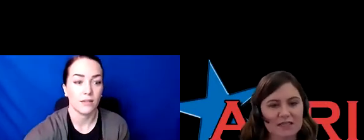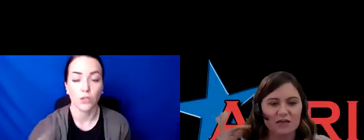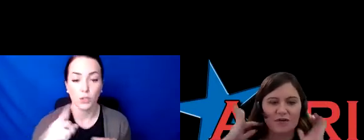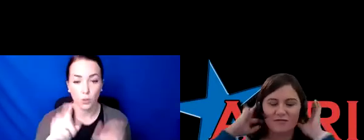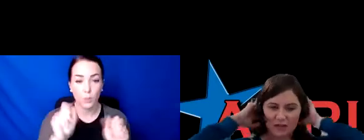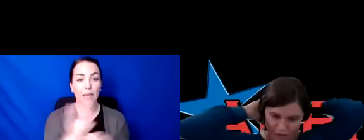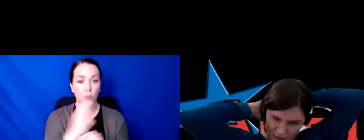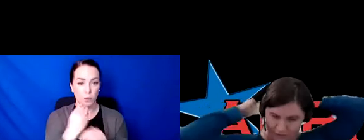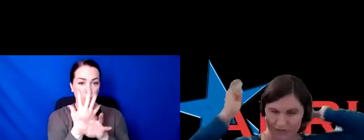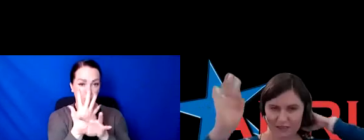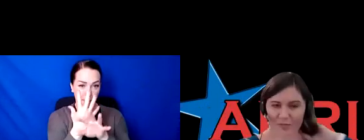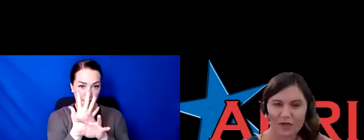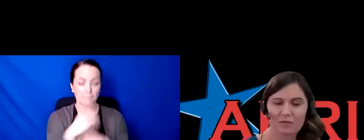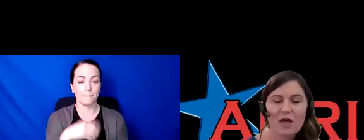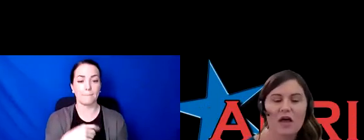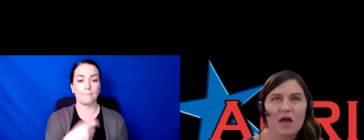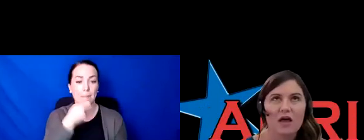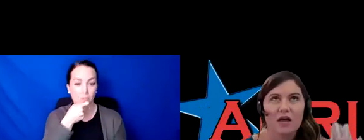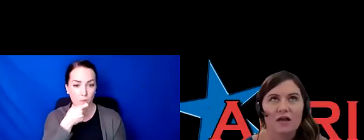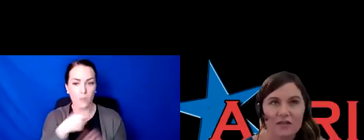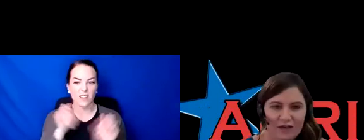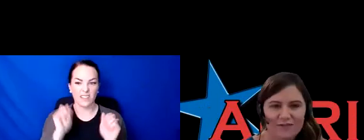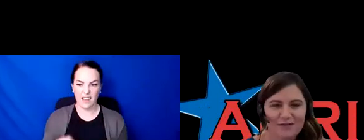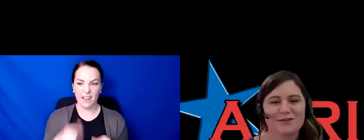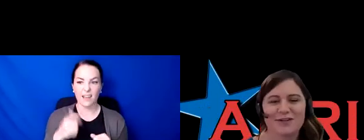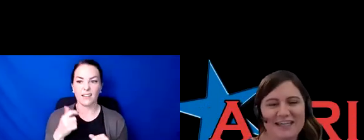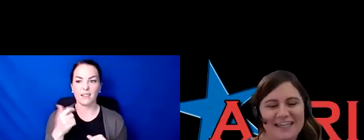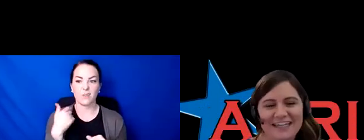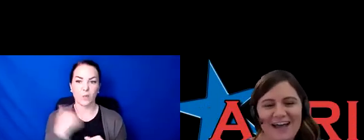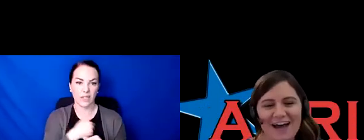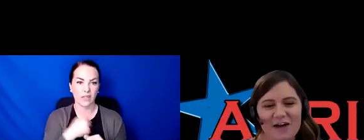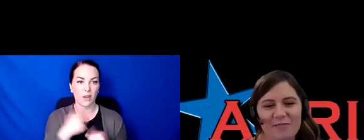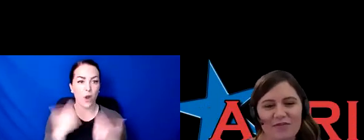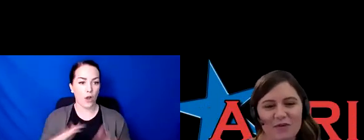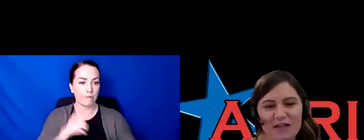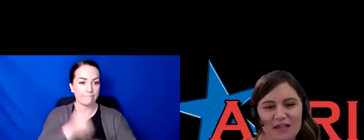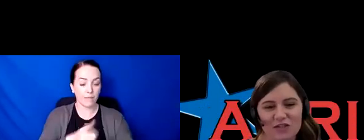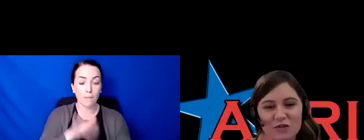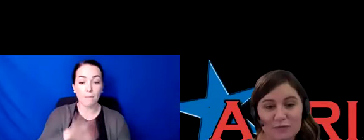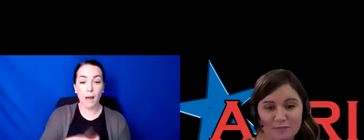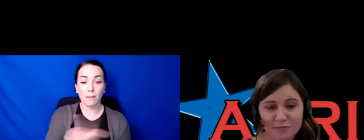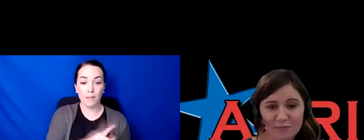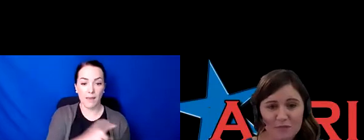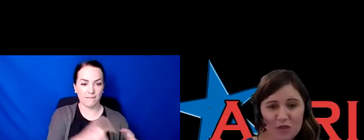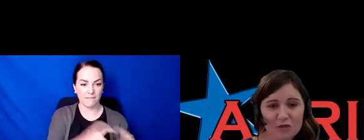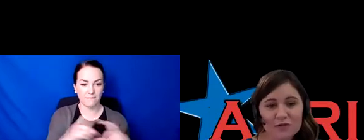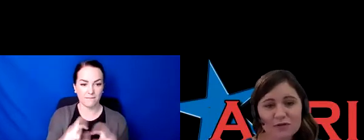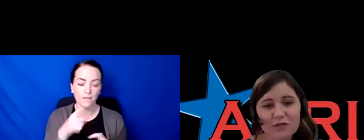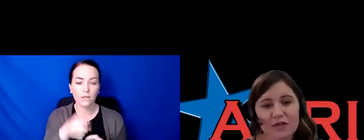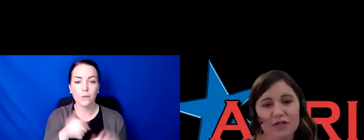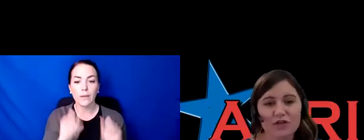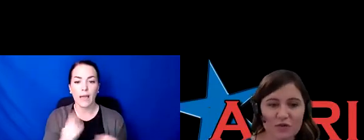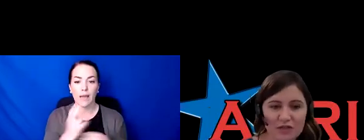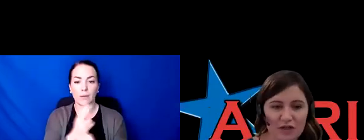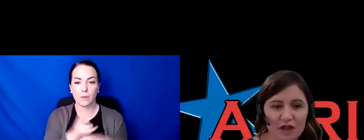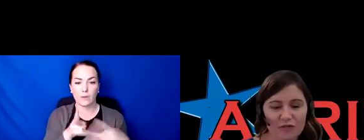webcam today. You can find those options in the bottom left of your screen. If you would like to use those, you